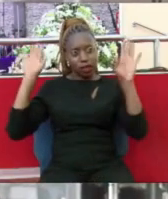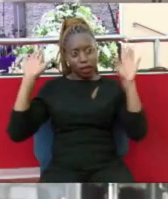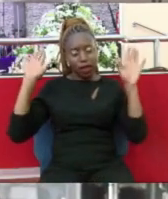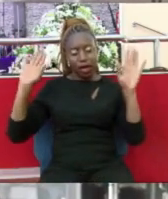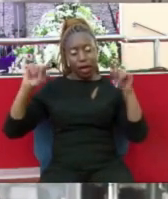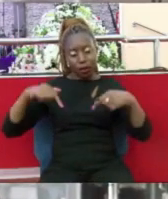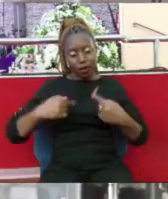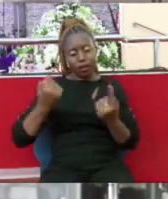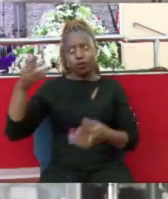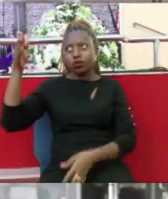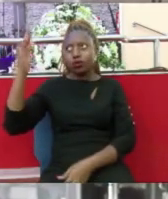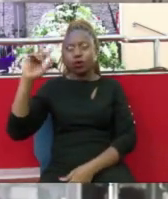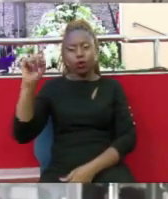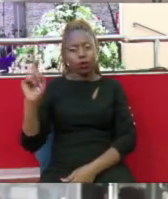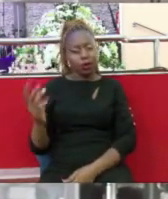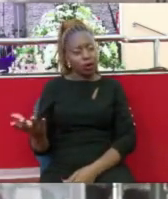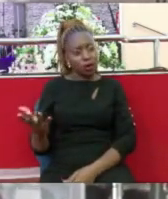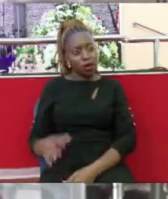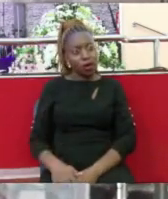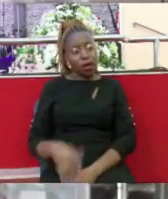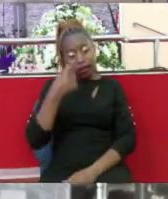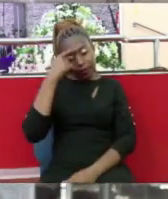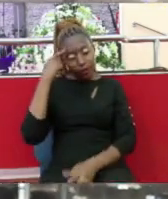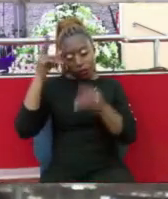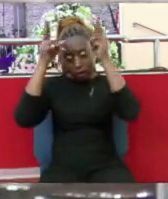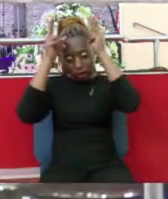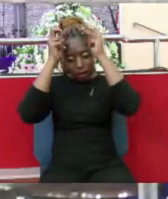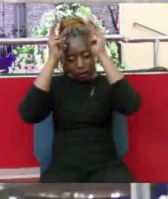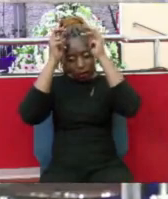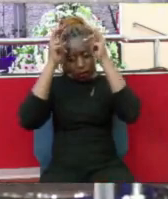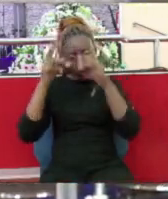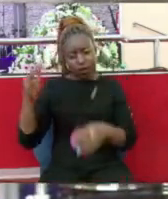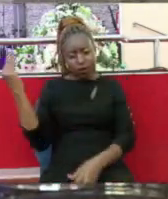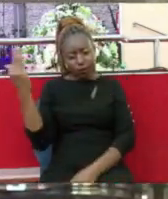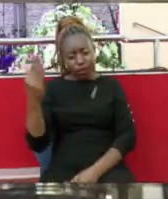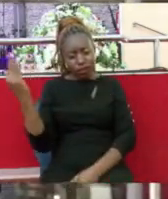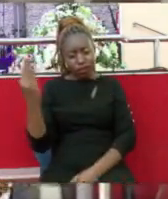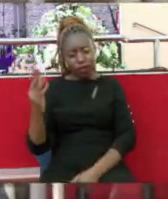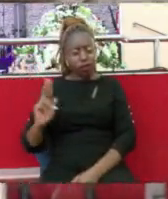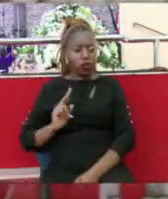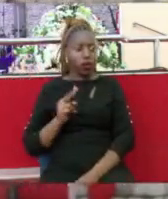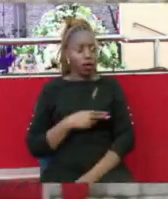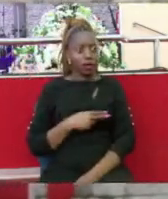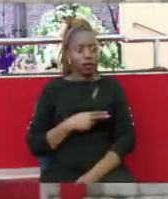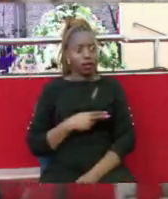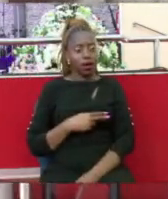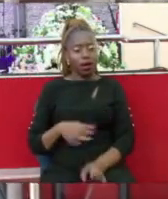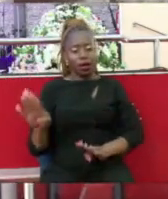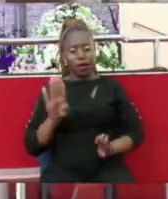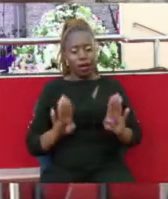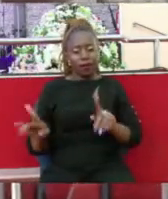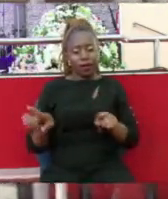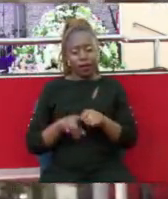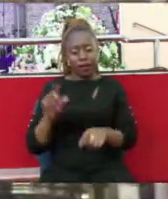It is because the devil is always preaching to us. Kwa sababu shetani amekuwa akituhubiria kila wakati. We are like that seed that fell on the path. Sisi ni kama